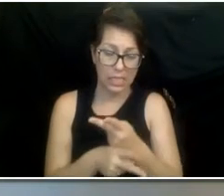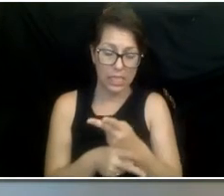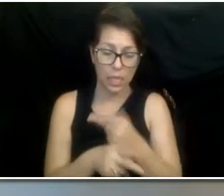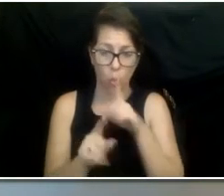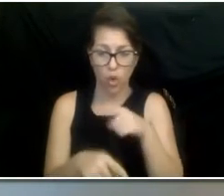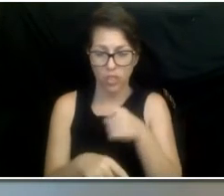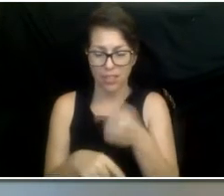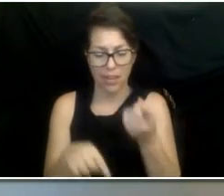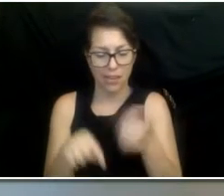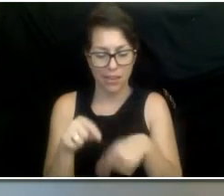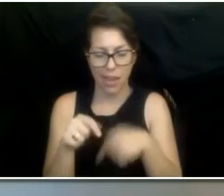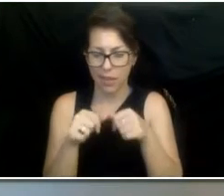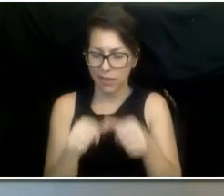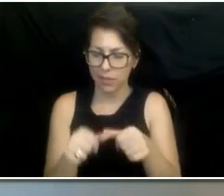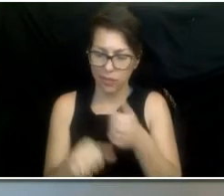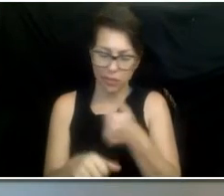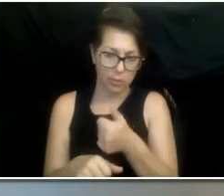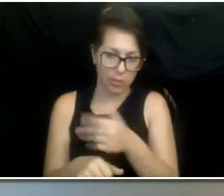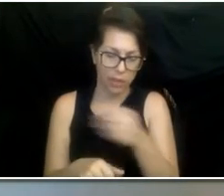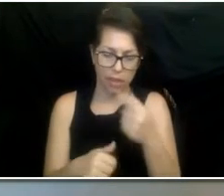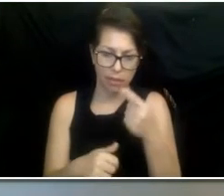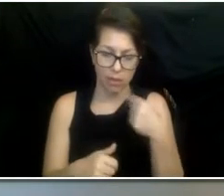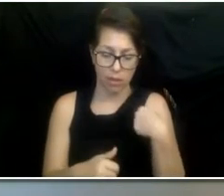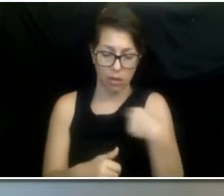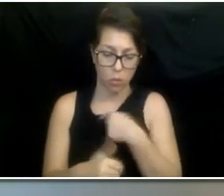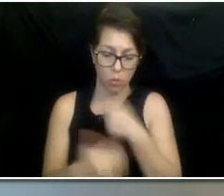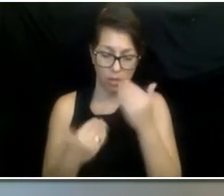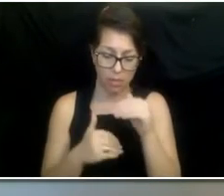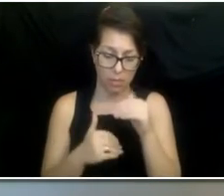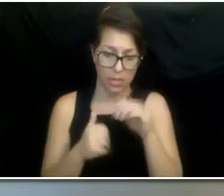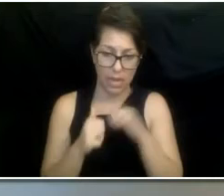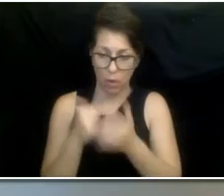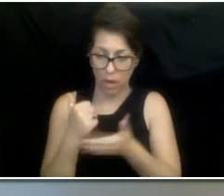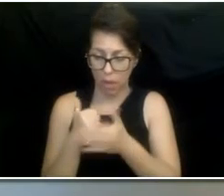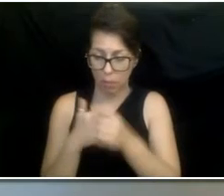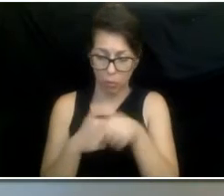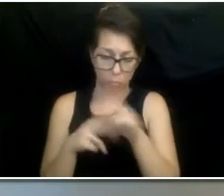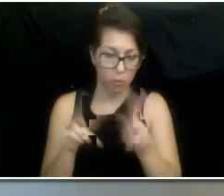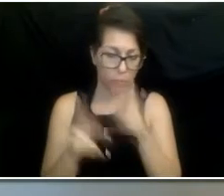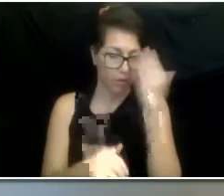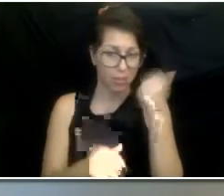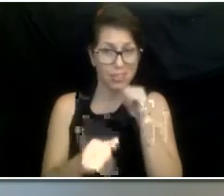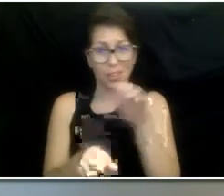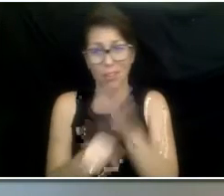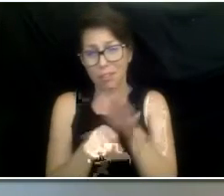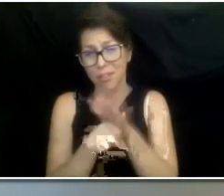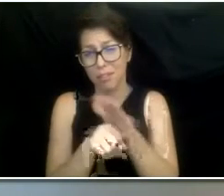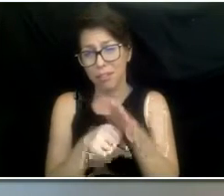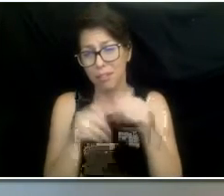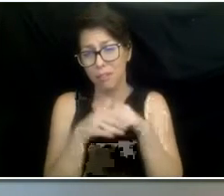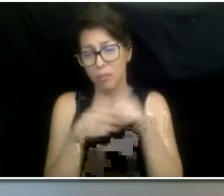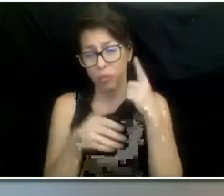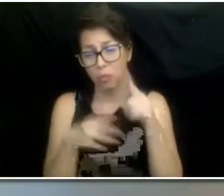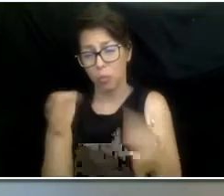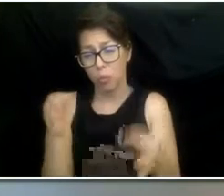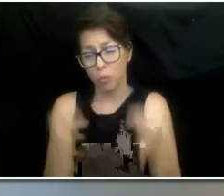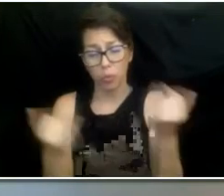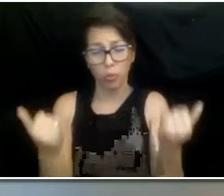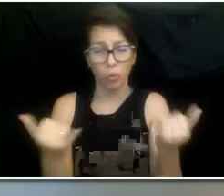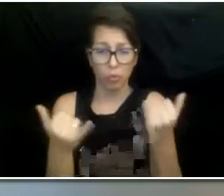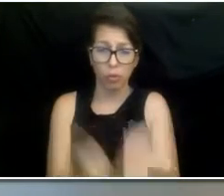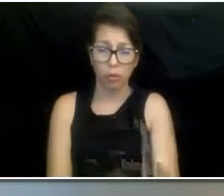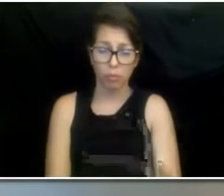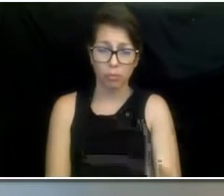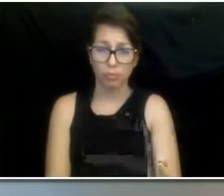Services while the courts are closed to everything but emergency matters we are cannot commence divorces now we